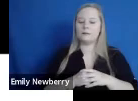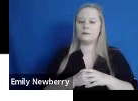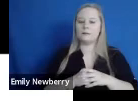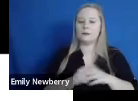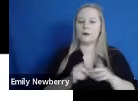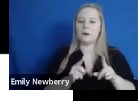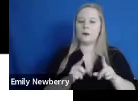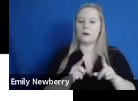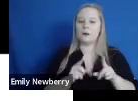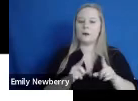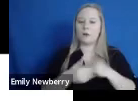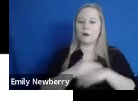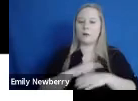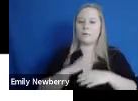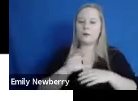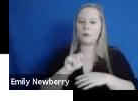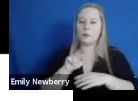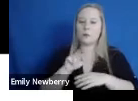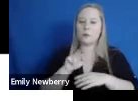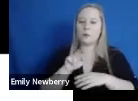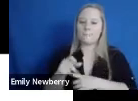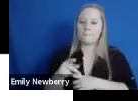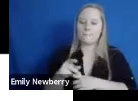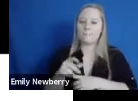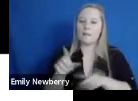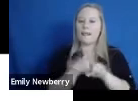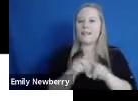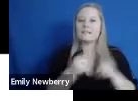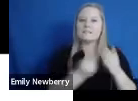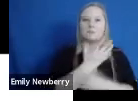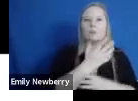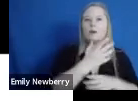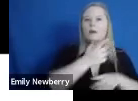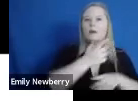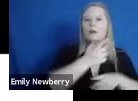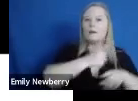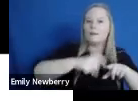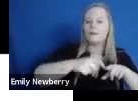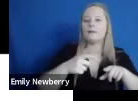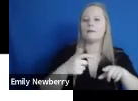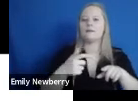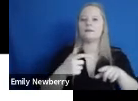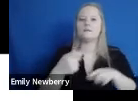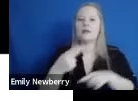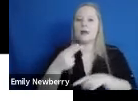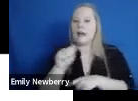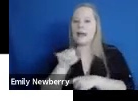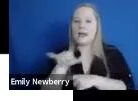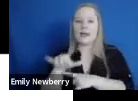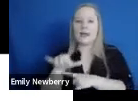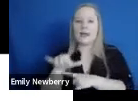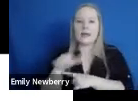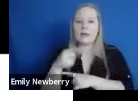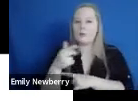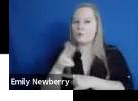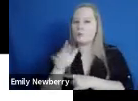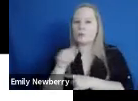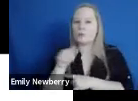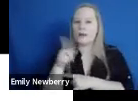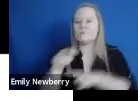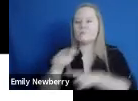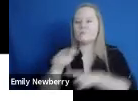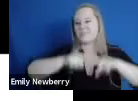crop such as like spring peas, sorghum Sudan, hay grazer, just depending